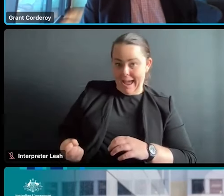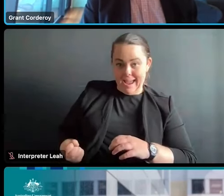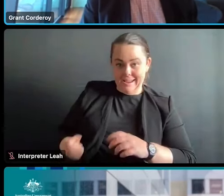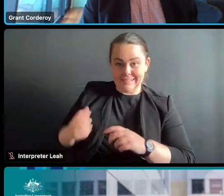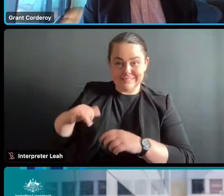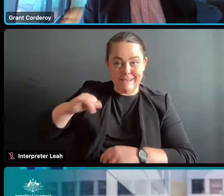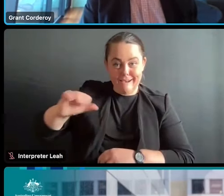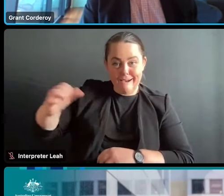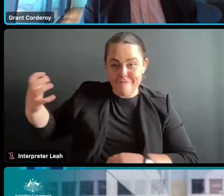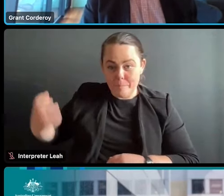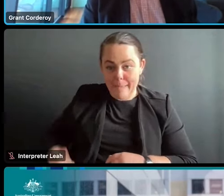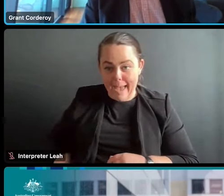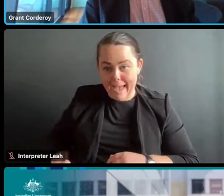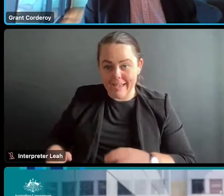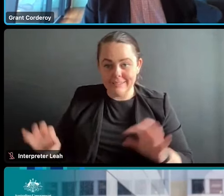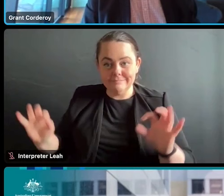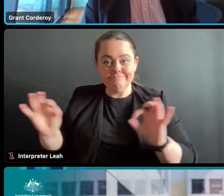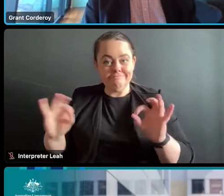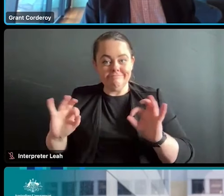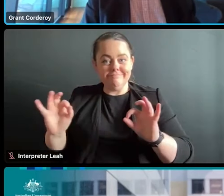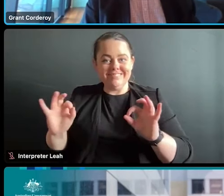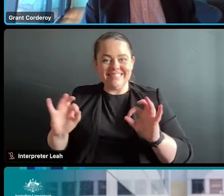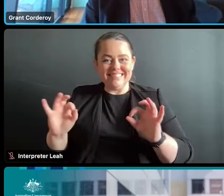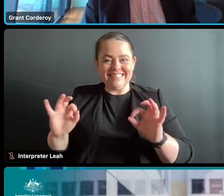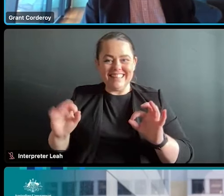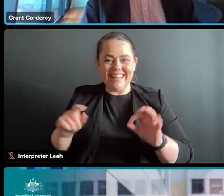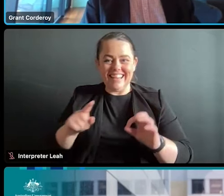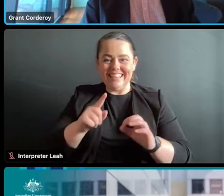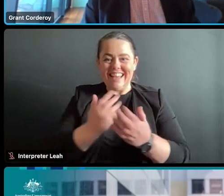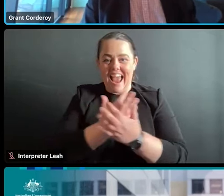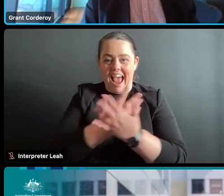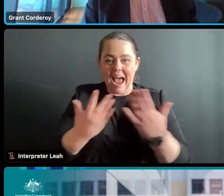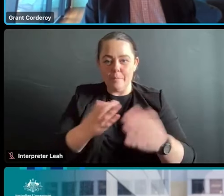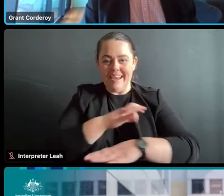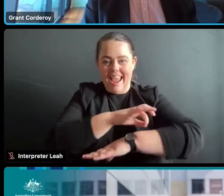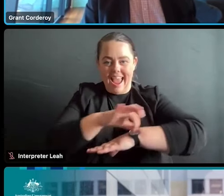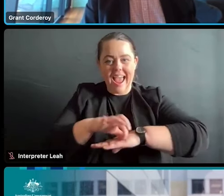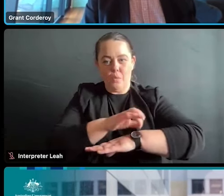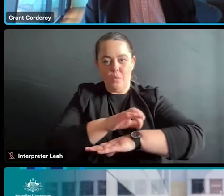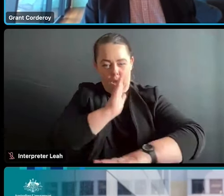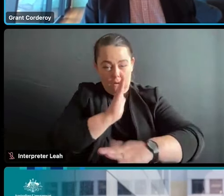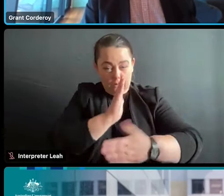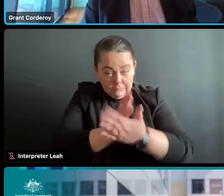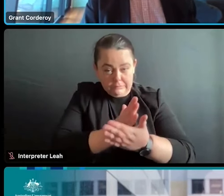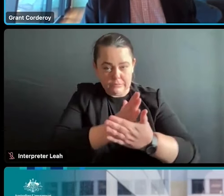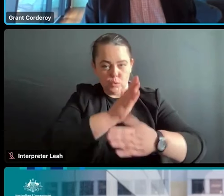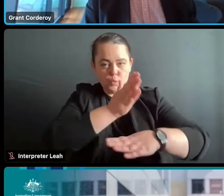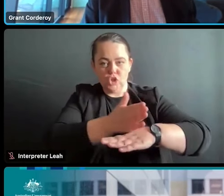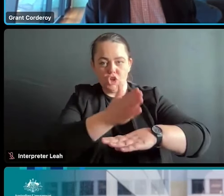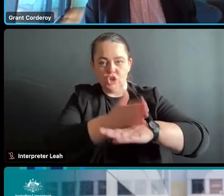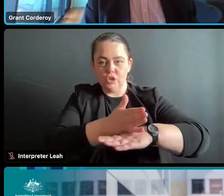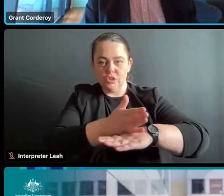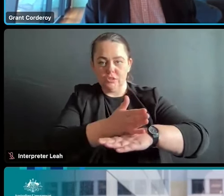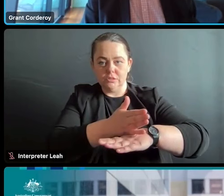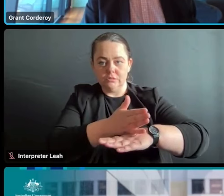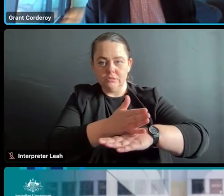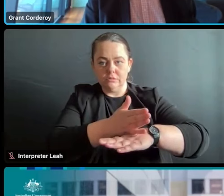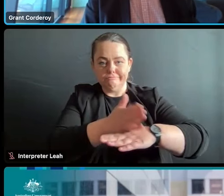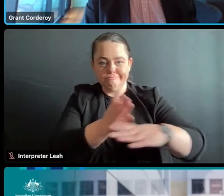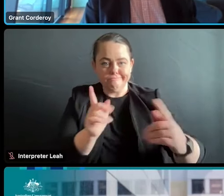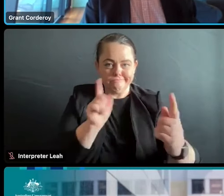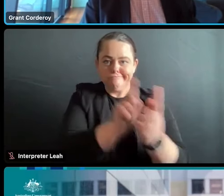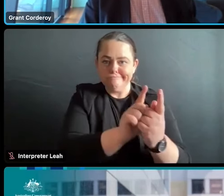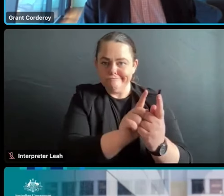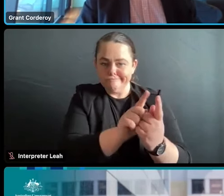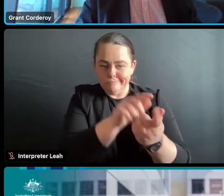hours that particular employee has been delivering service to a care recipient. And that's very important as we